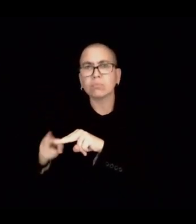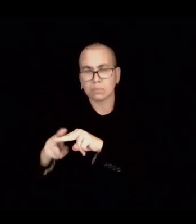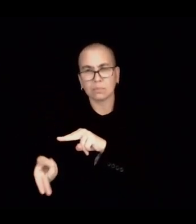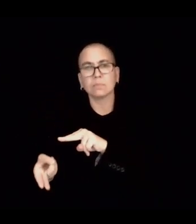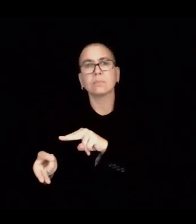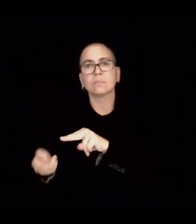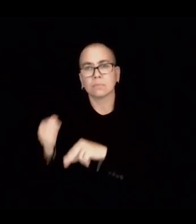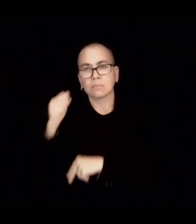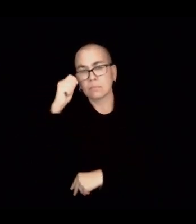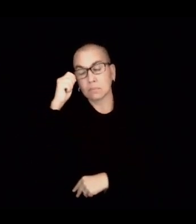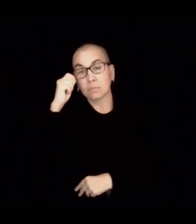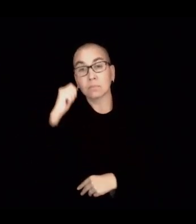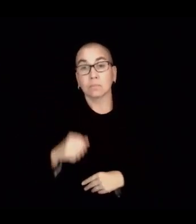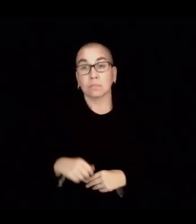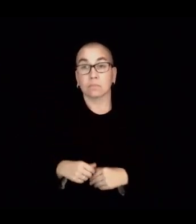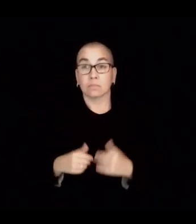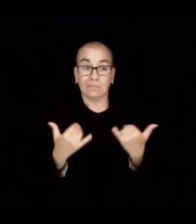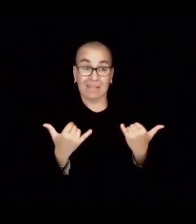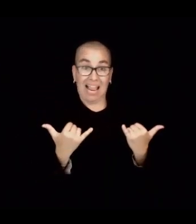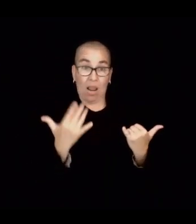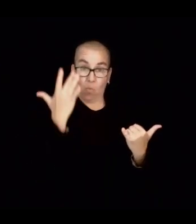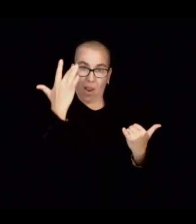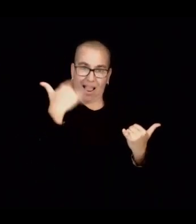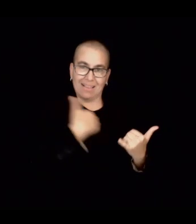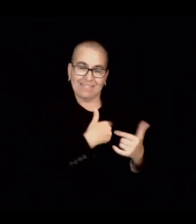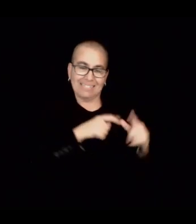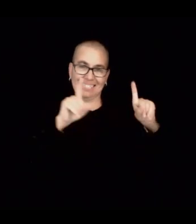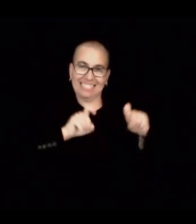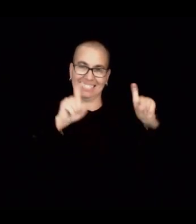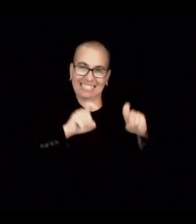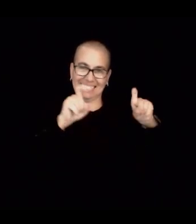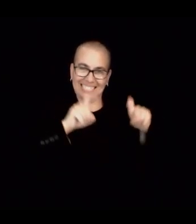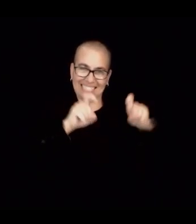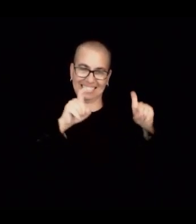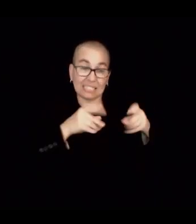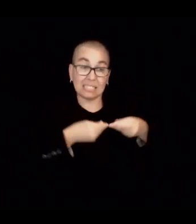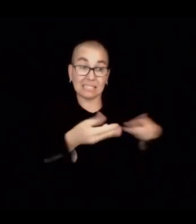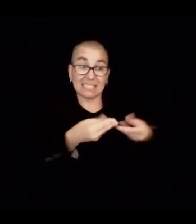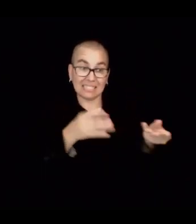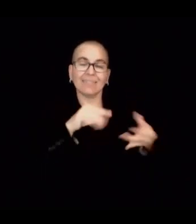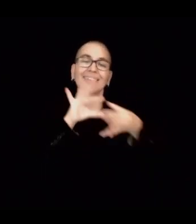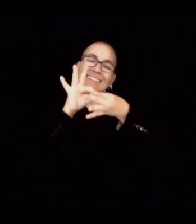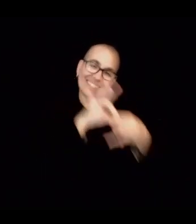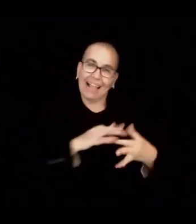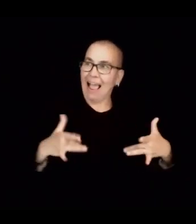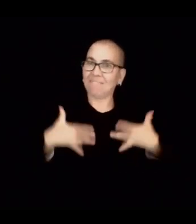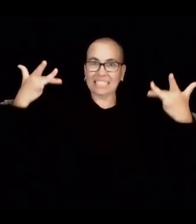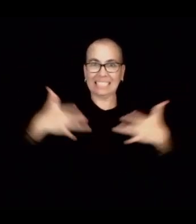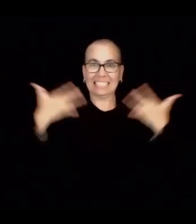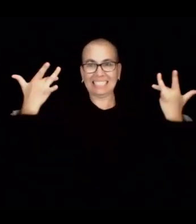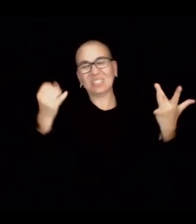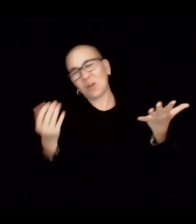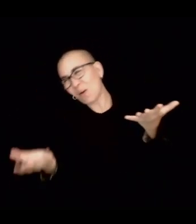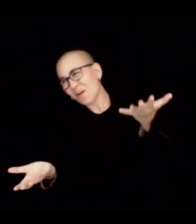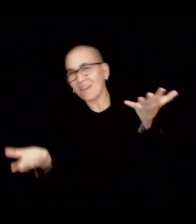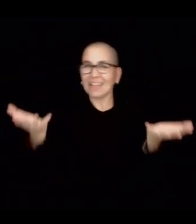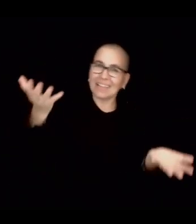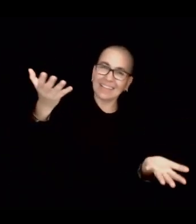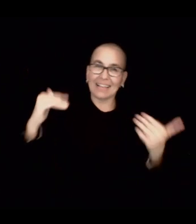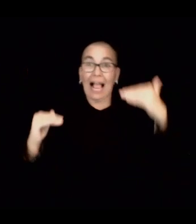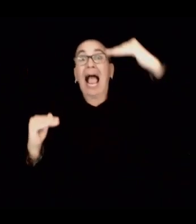particular event or situation, and yeah, we're seeing some